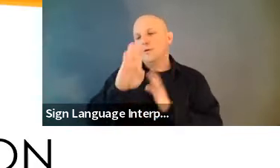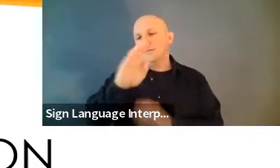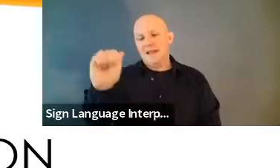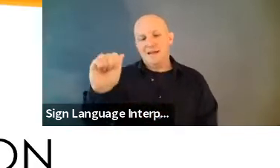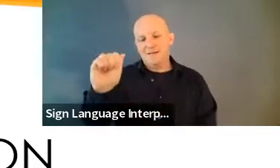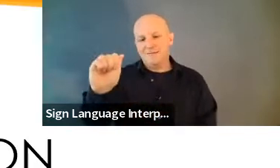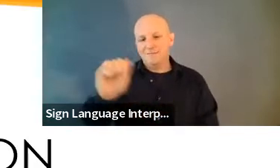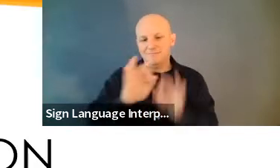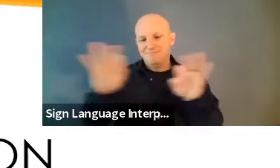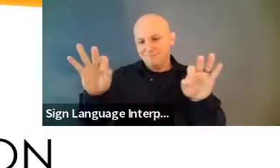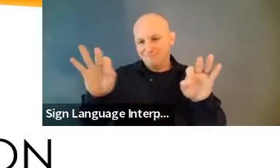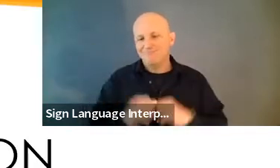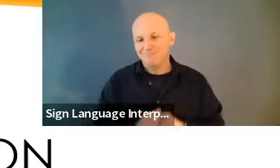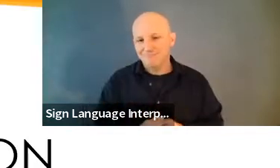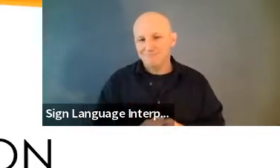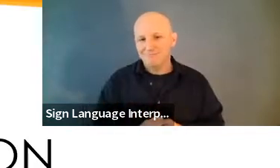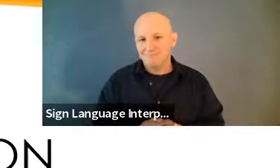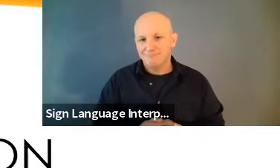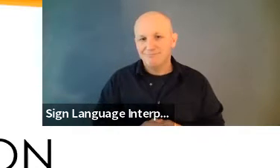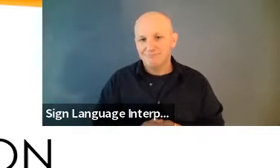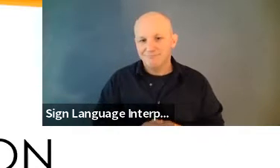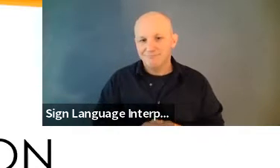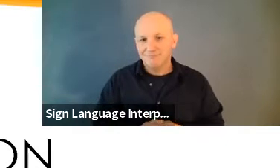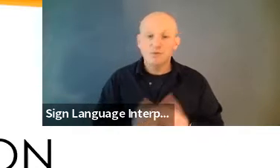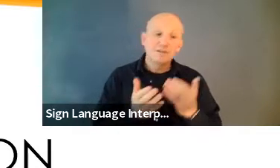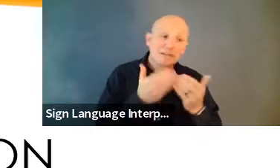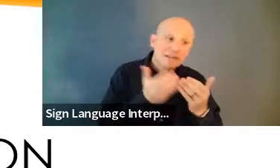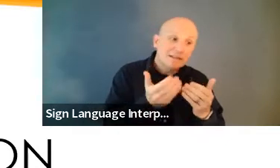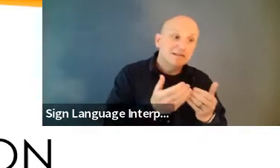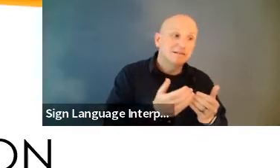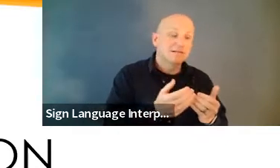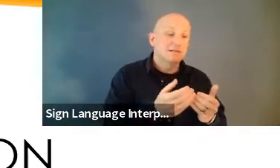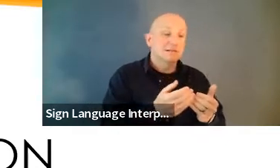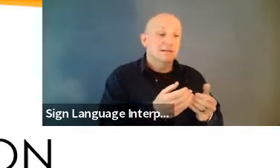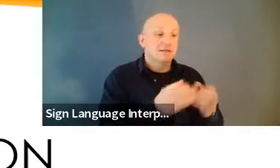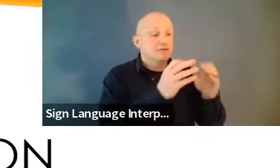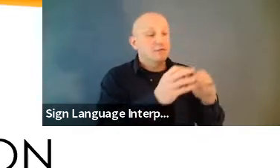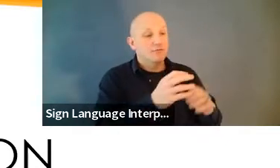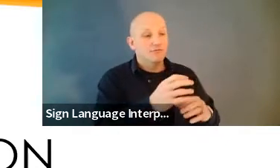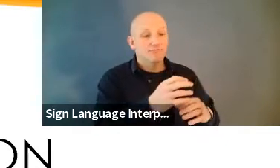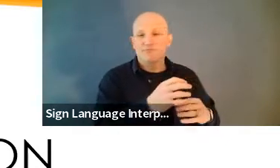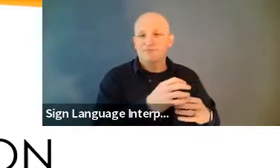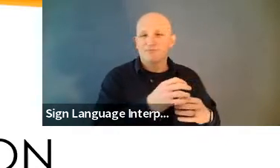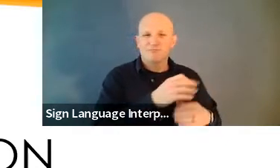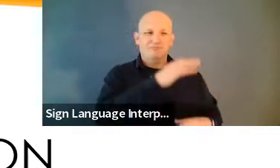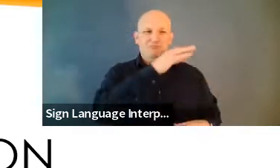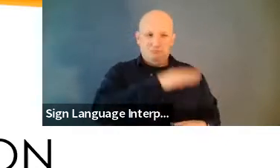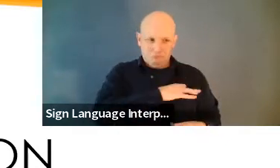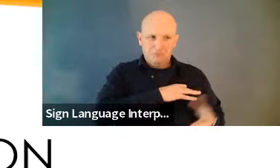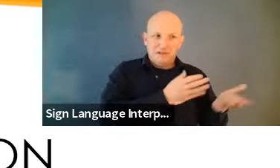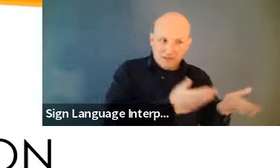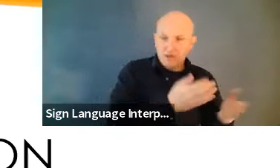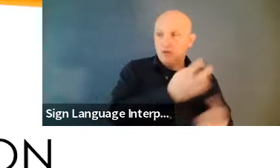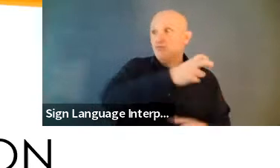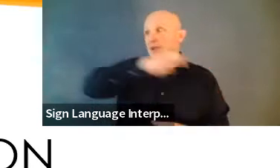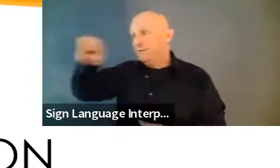pretty easy for them to overlap. At the same time, we're careful to advise people, if you want to start working, you already have this